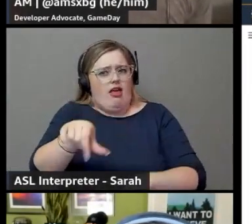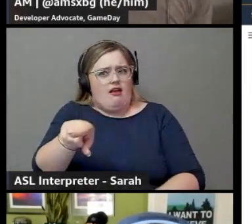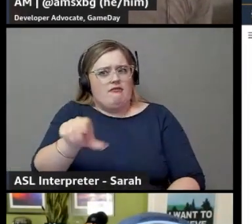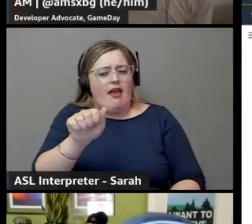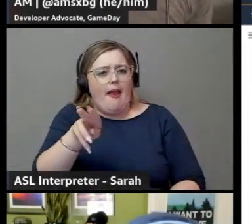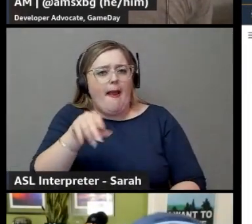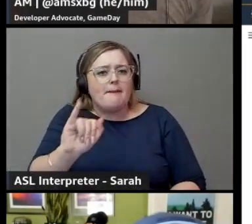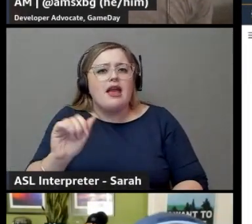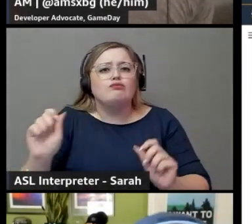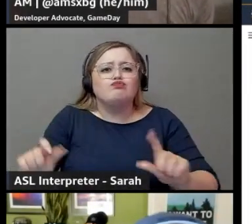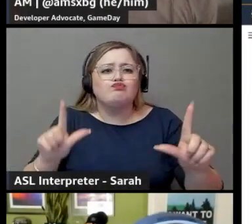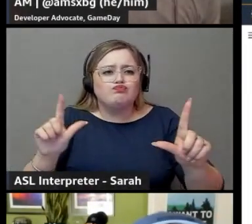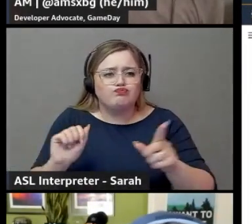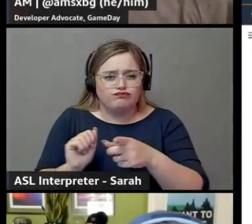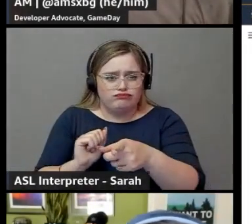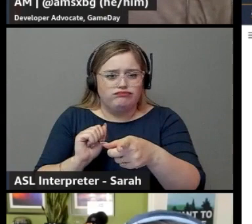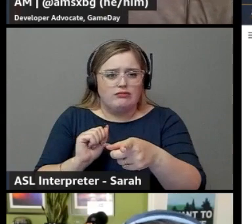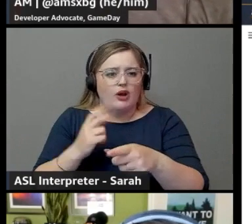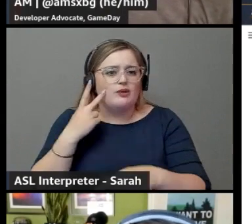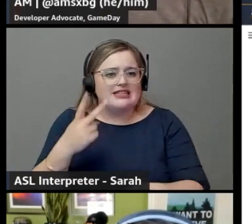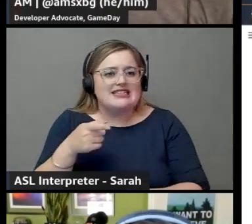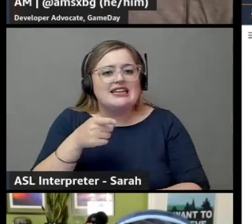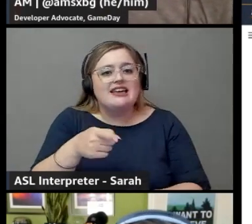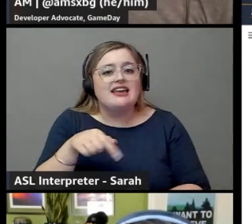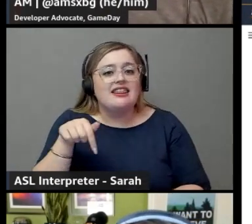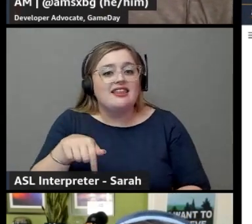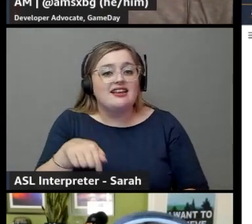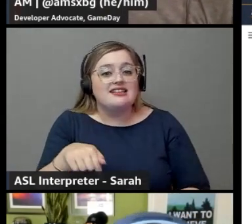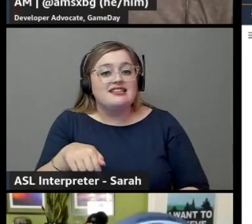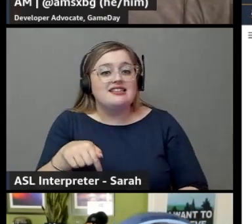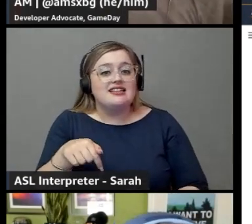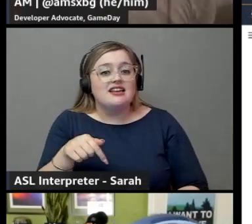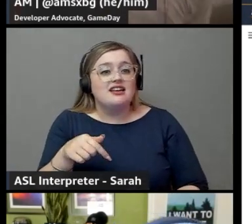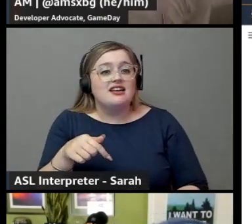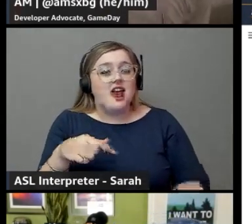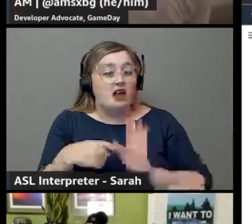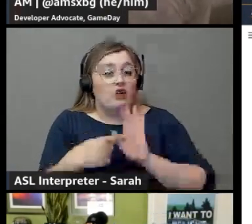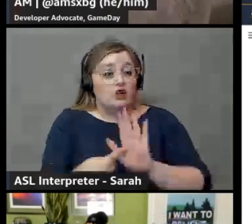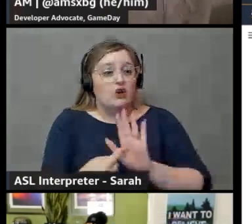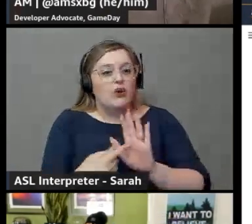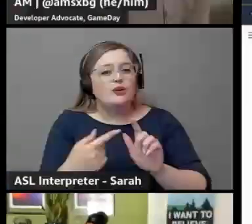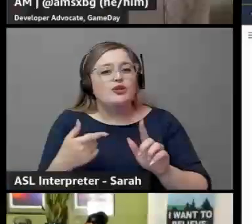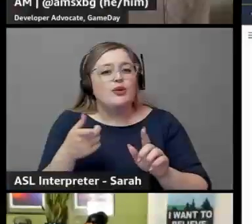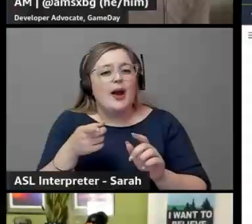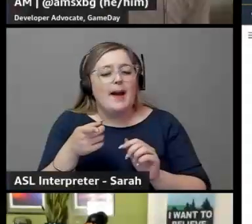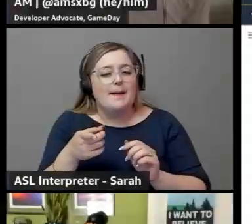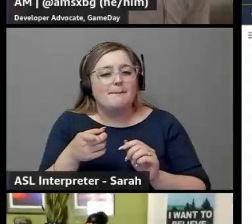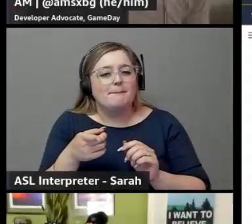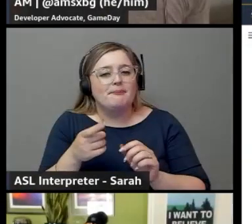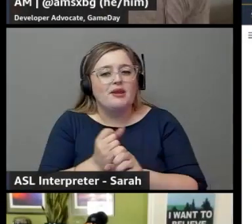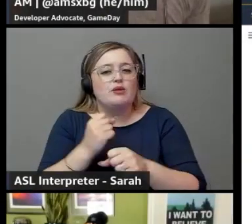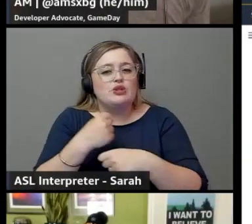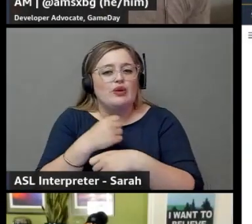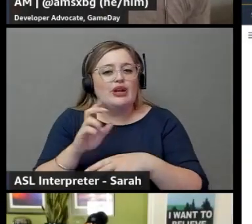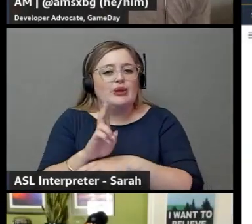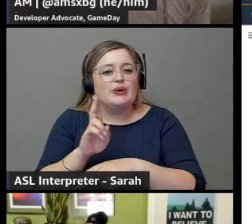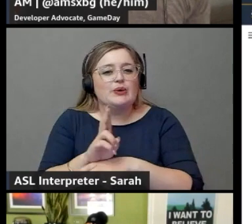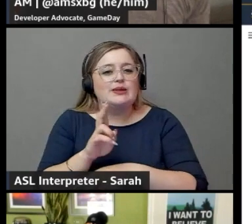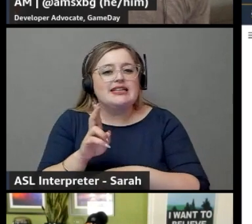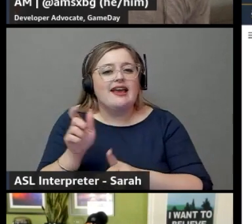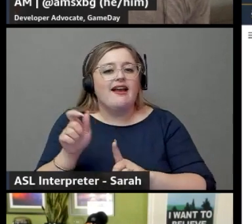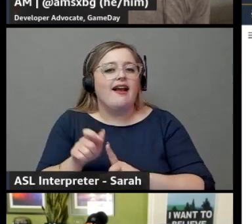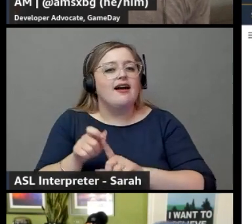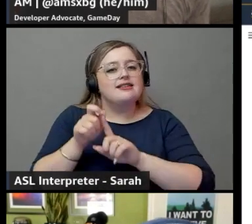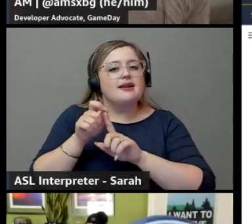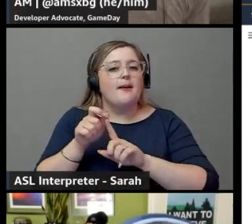go here and you'll see, this was, for example, this one I showed you was actually created using, a